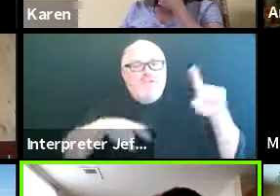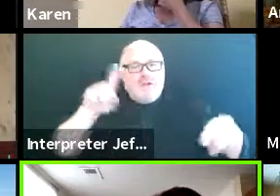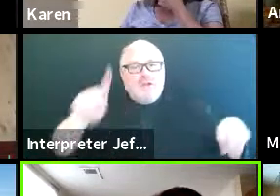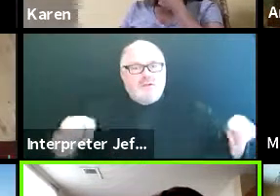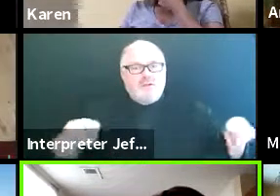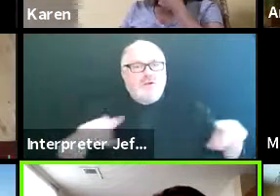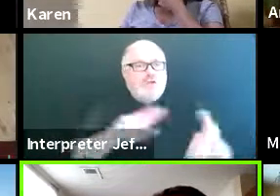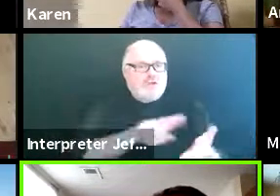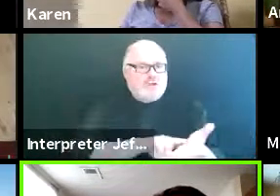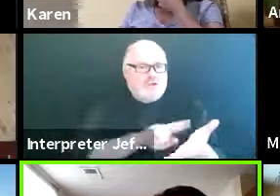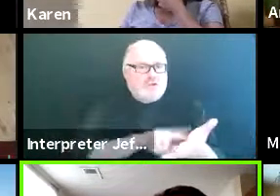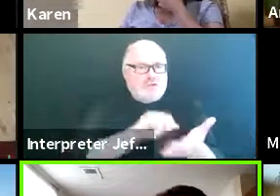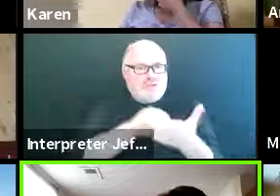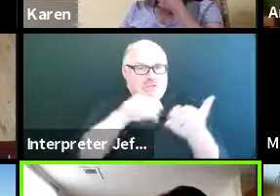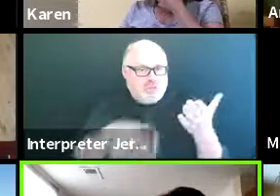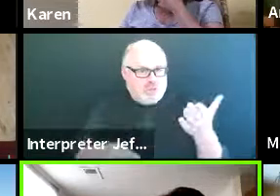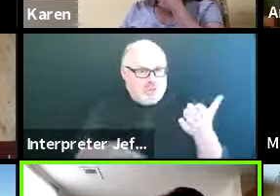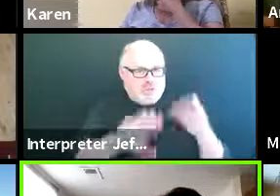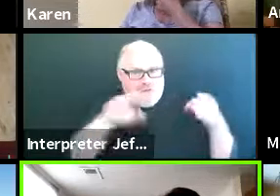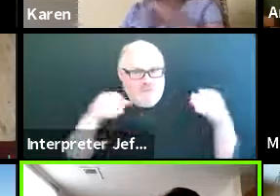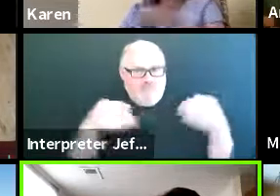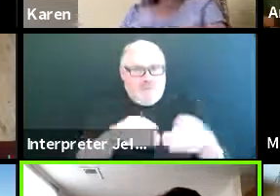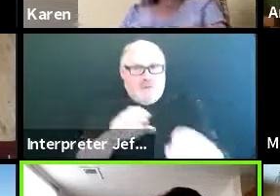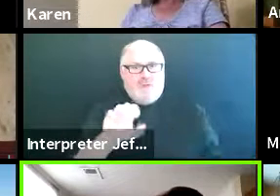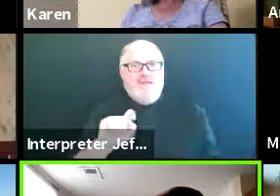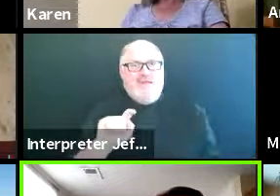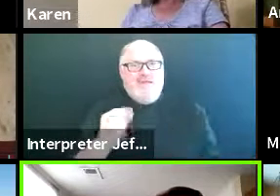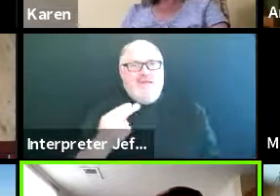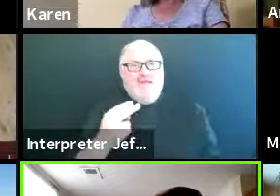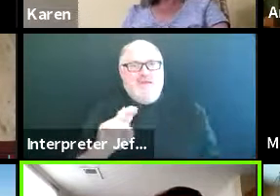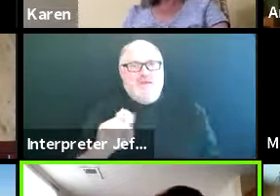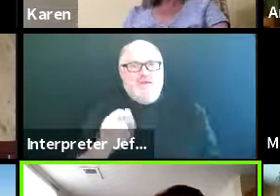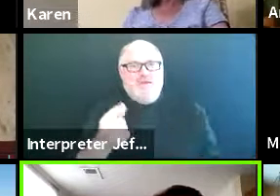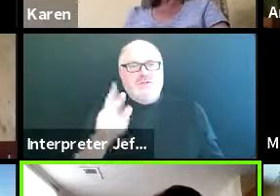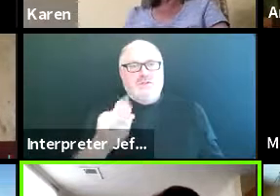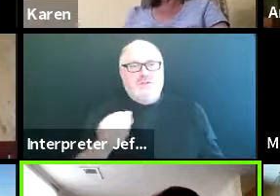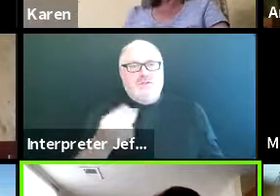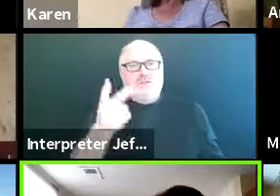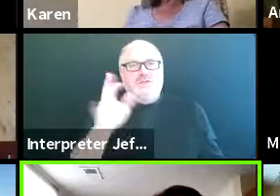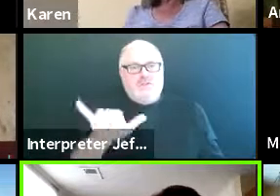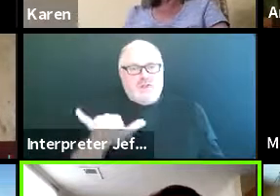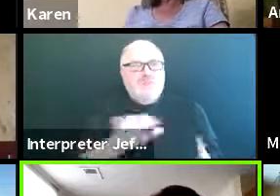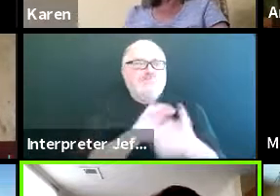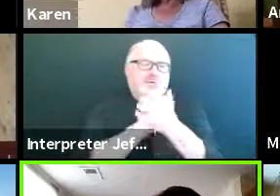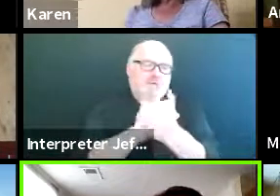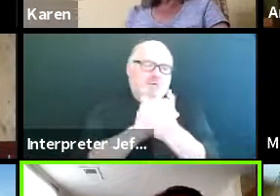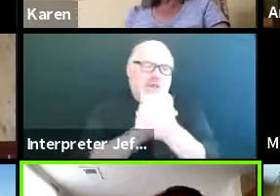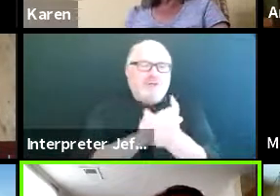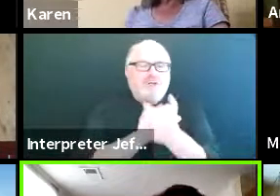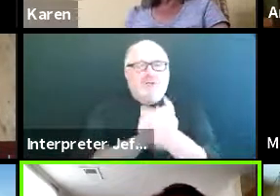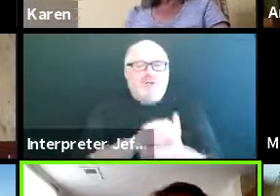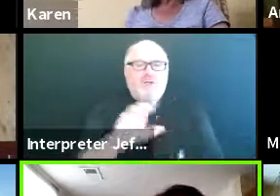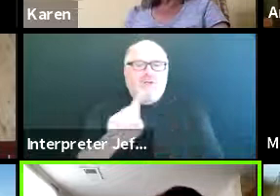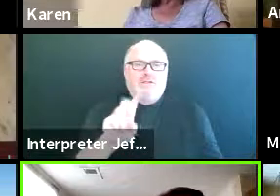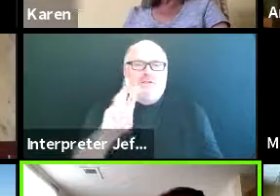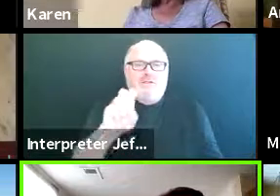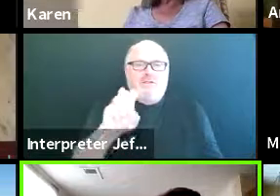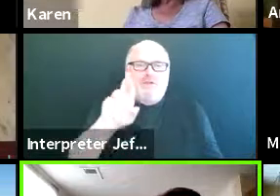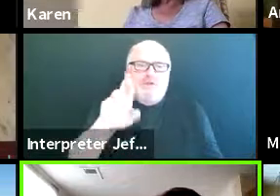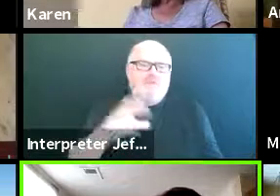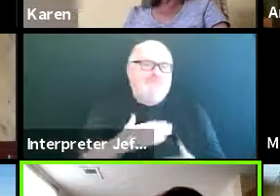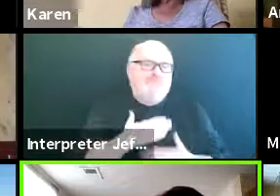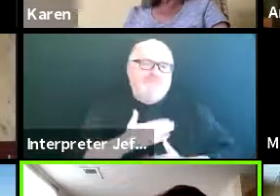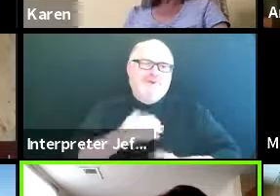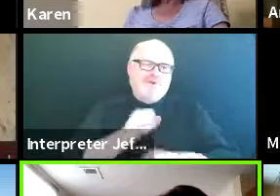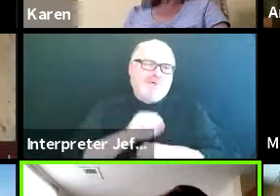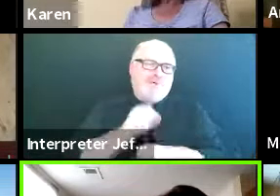Racially Diverse Nursing Students, a Focused Ethnography. So congratulations, Dr. Weir. It's been a pleasure working with you